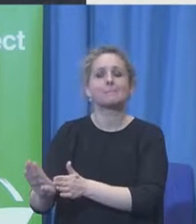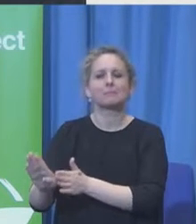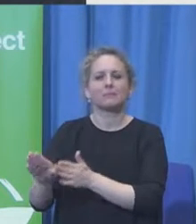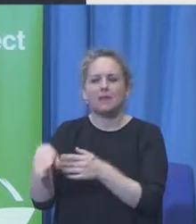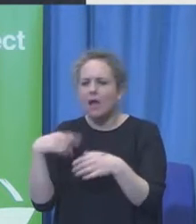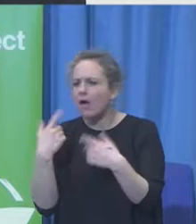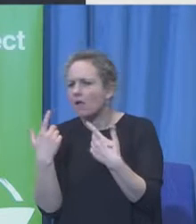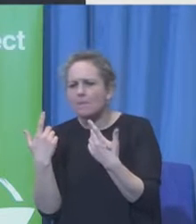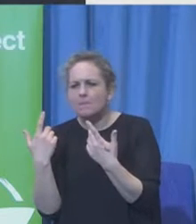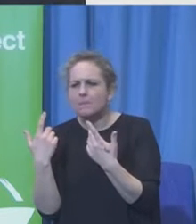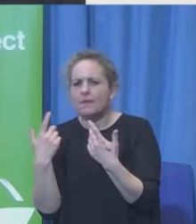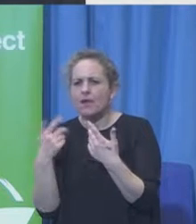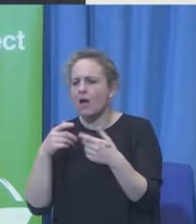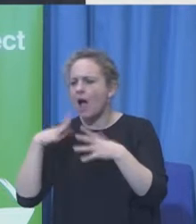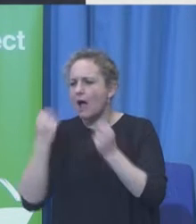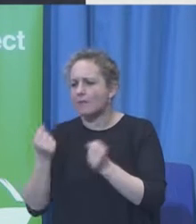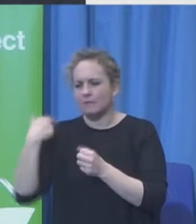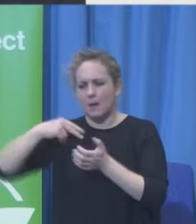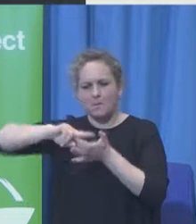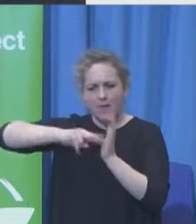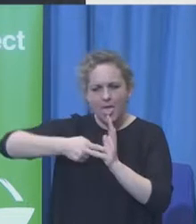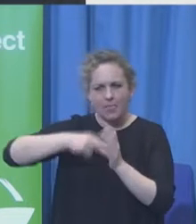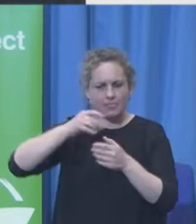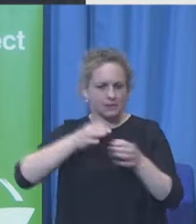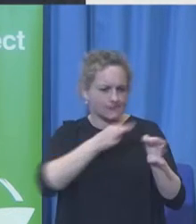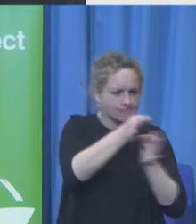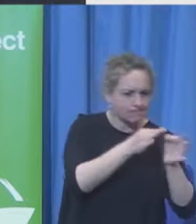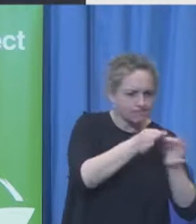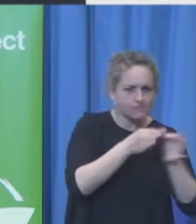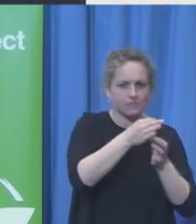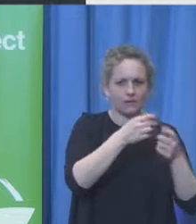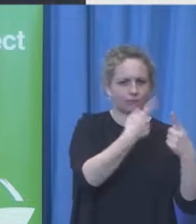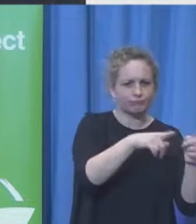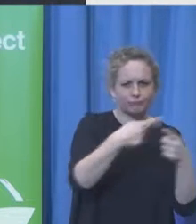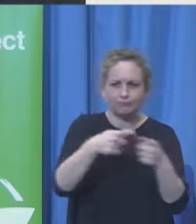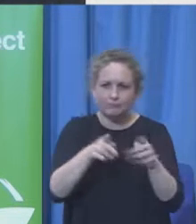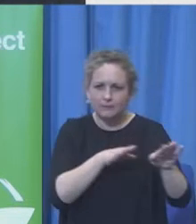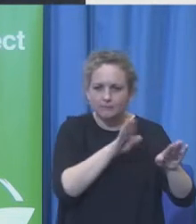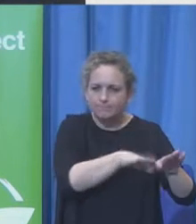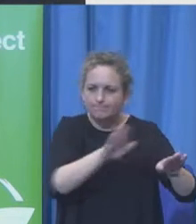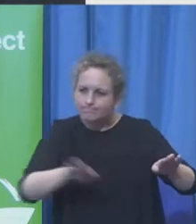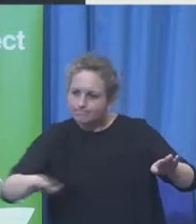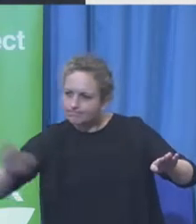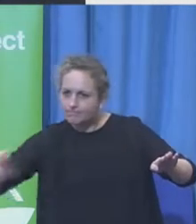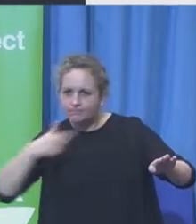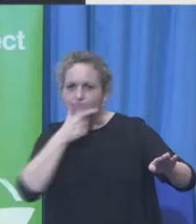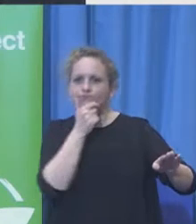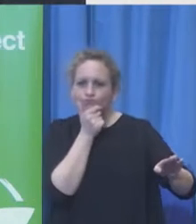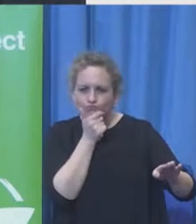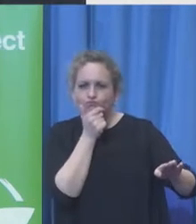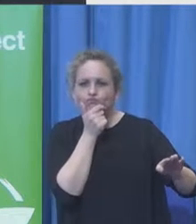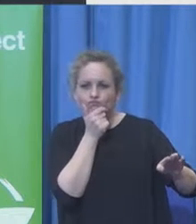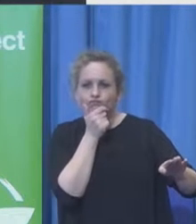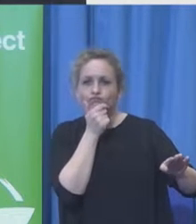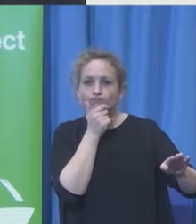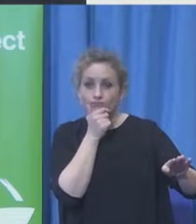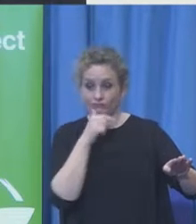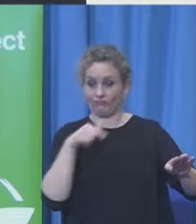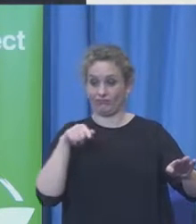create employment, which were very focused and very targeted, and they started in 2012. But there was